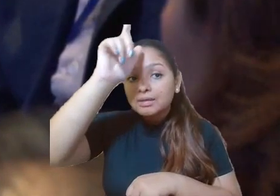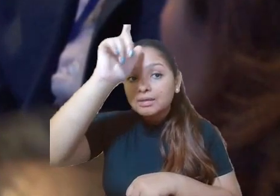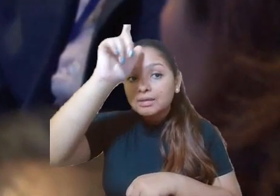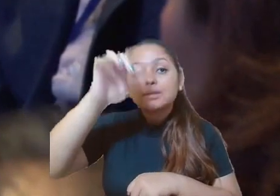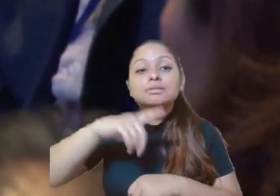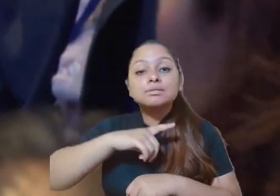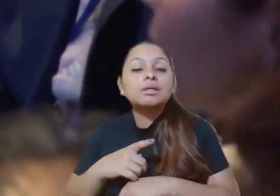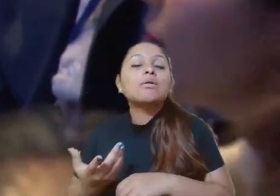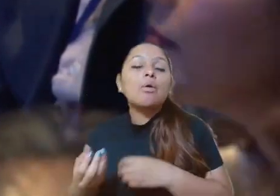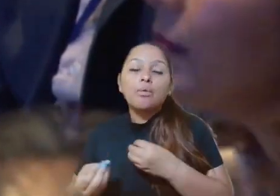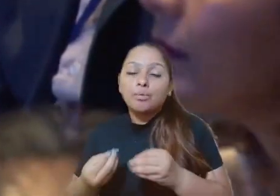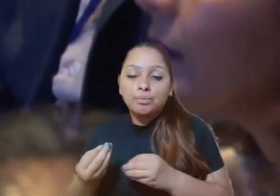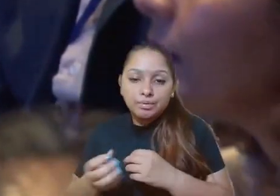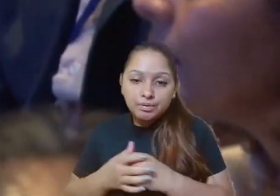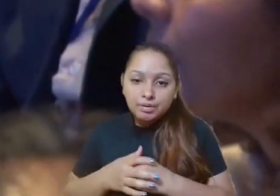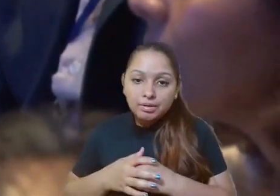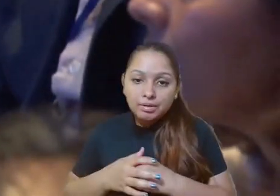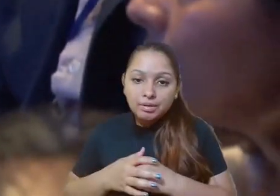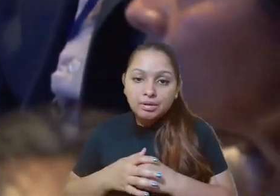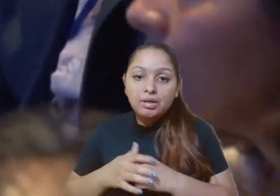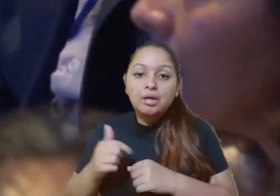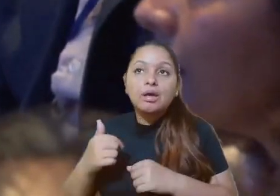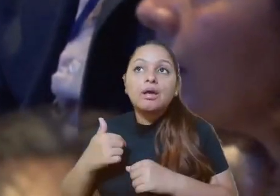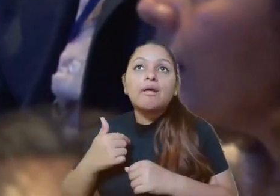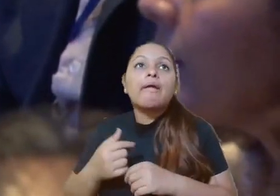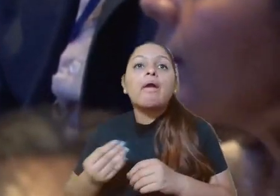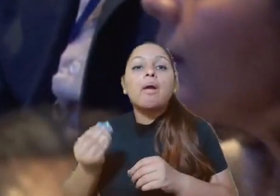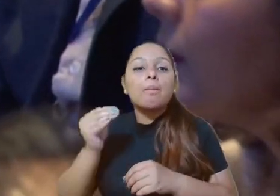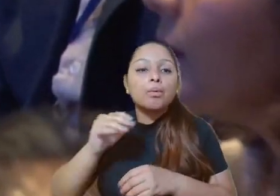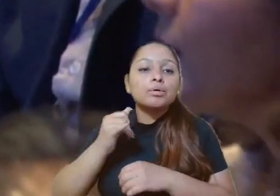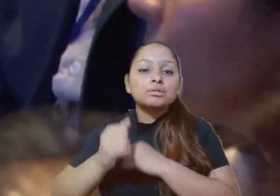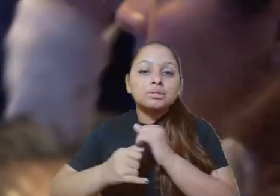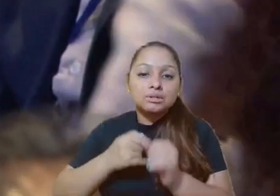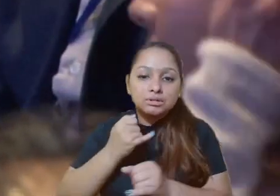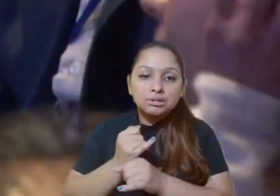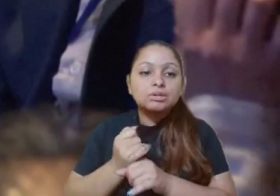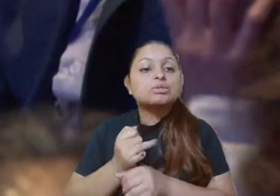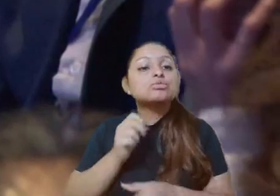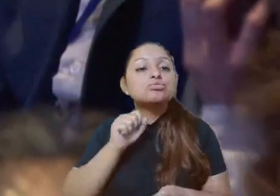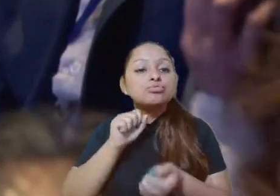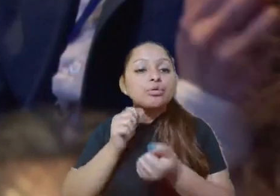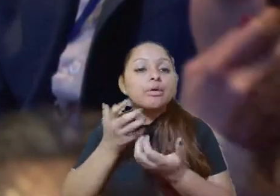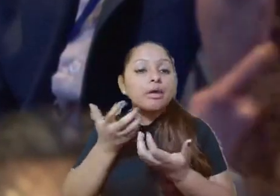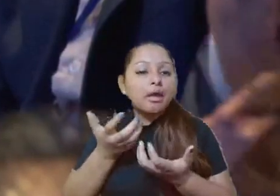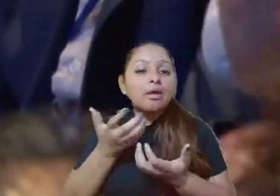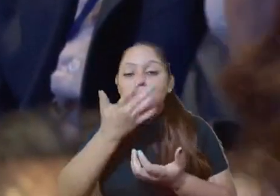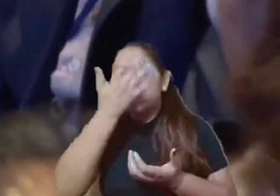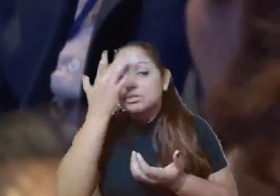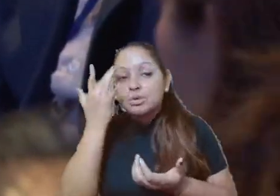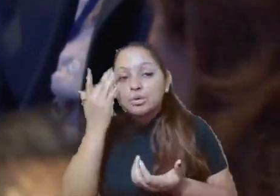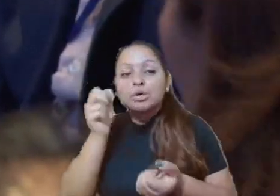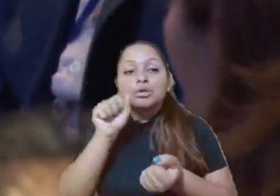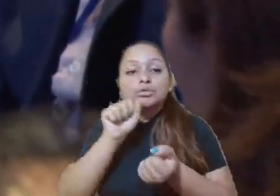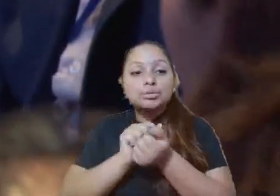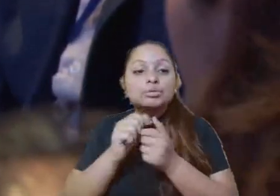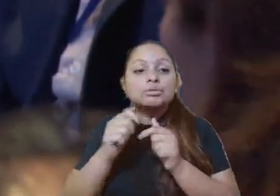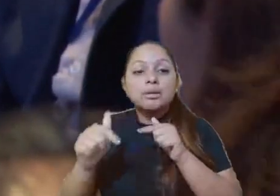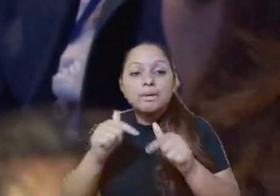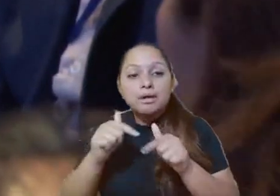for example, I'm trying to get a partner or I'm interested in a partner because sometimes a